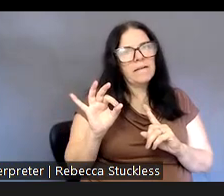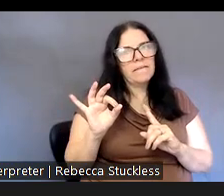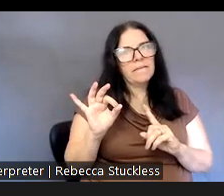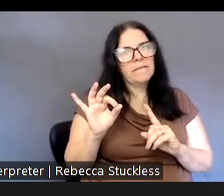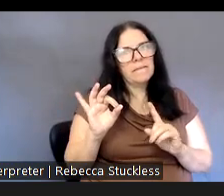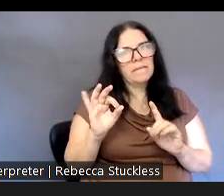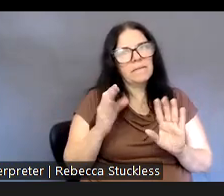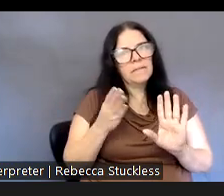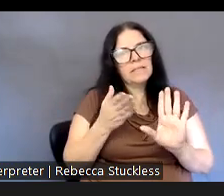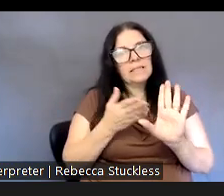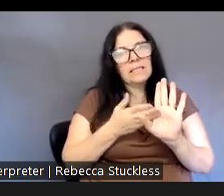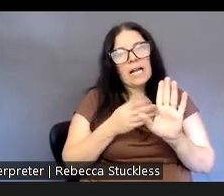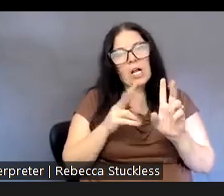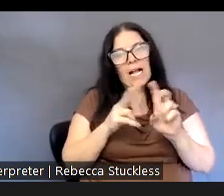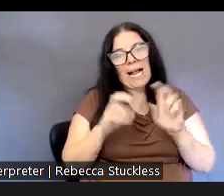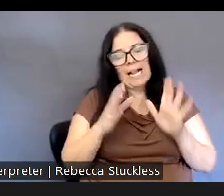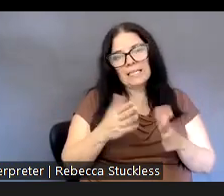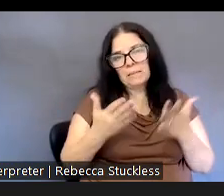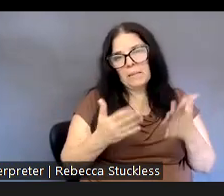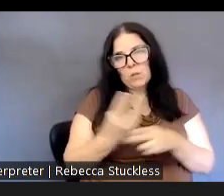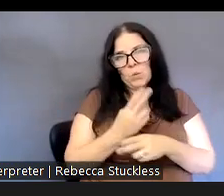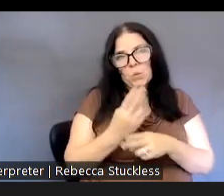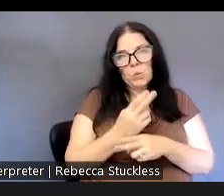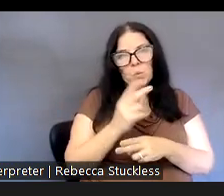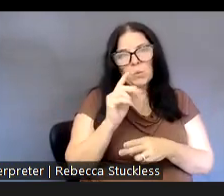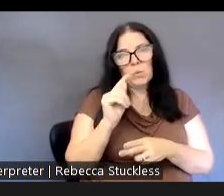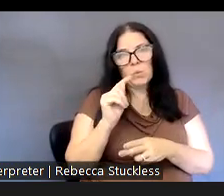psychoanalyst might use to